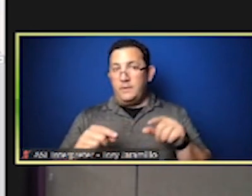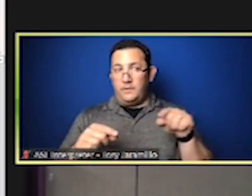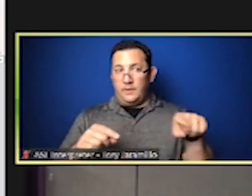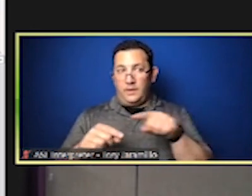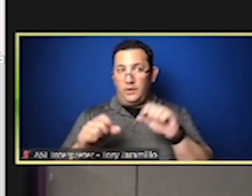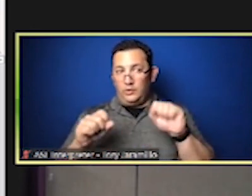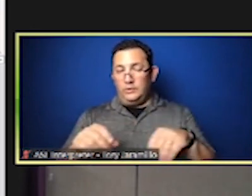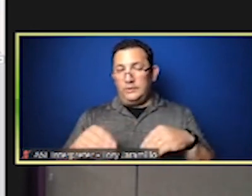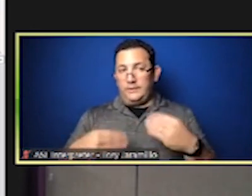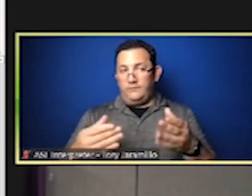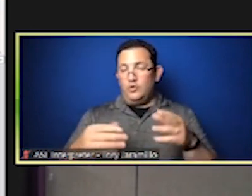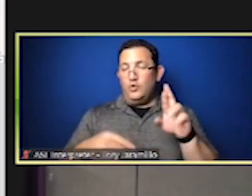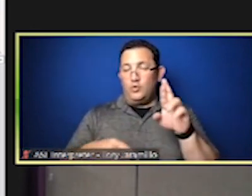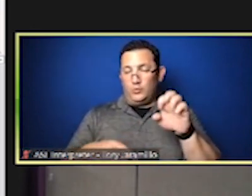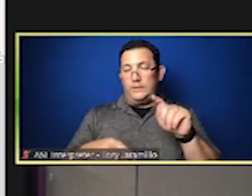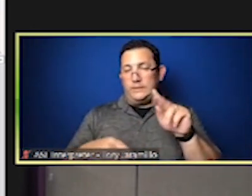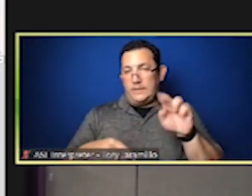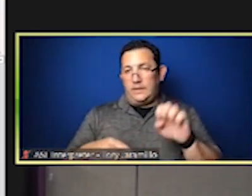you a retake.